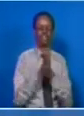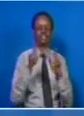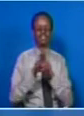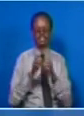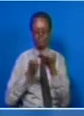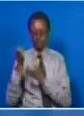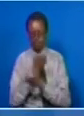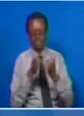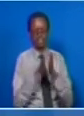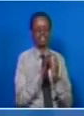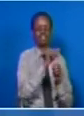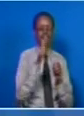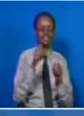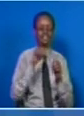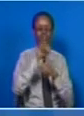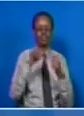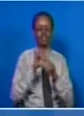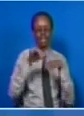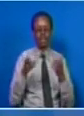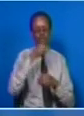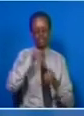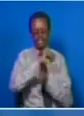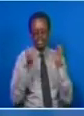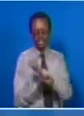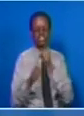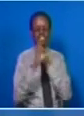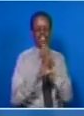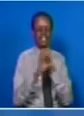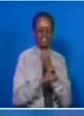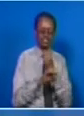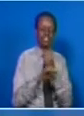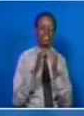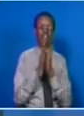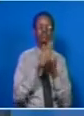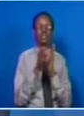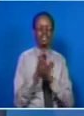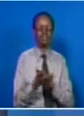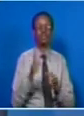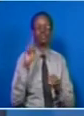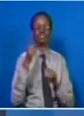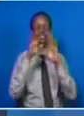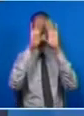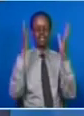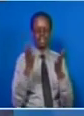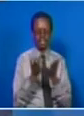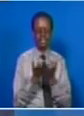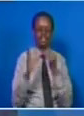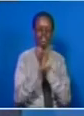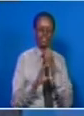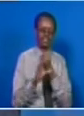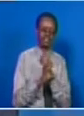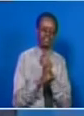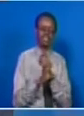it's about how do we transit this country into a first world country. We have got the best plans on how to change this